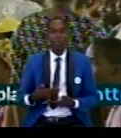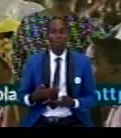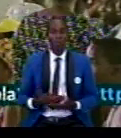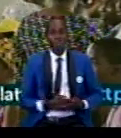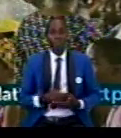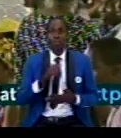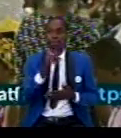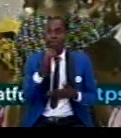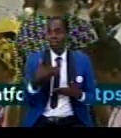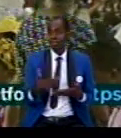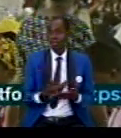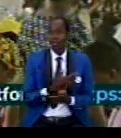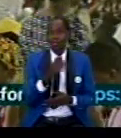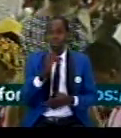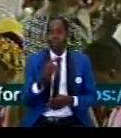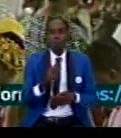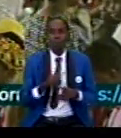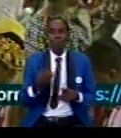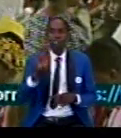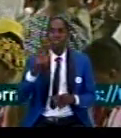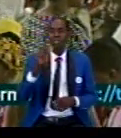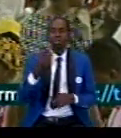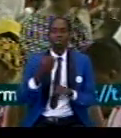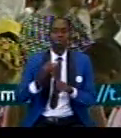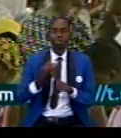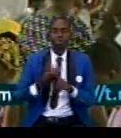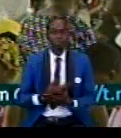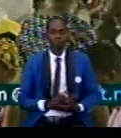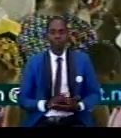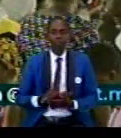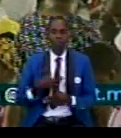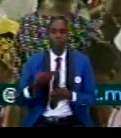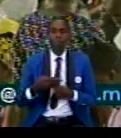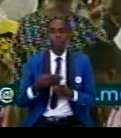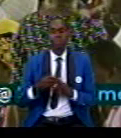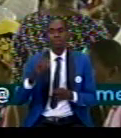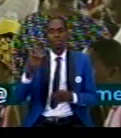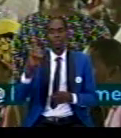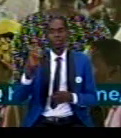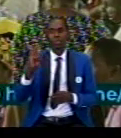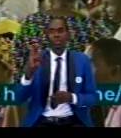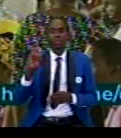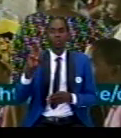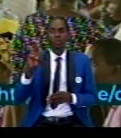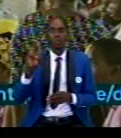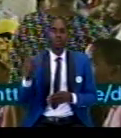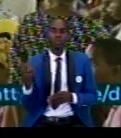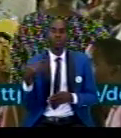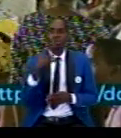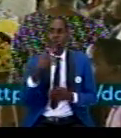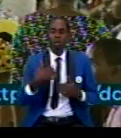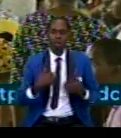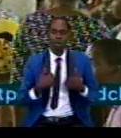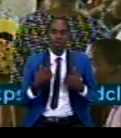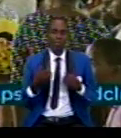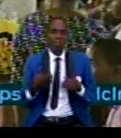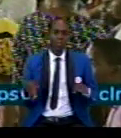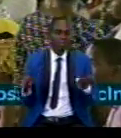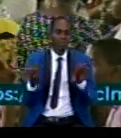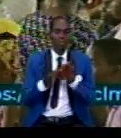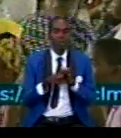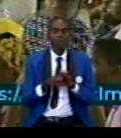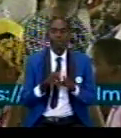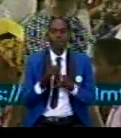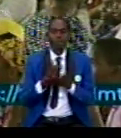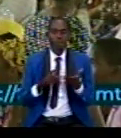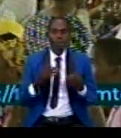Deborah Magnus, who had a closed private part and could only urinate through a tiny opening.